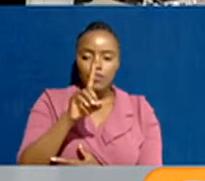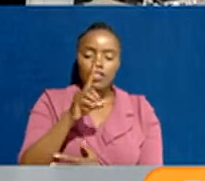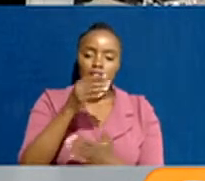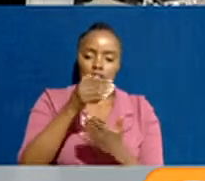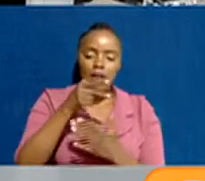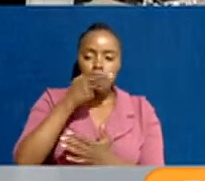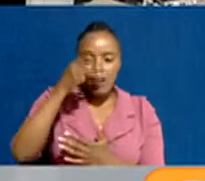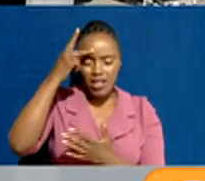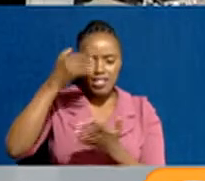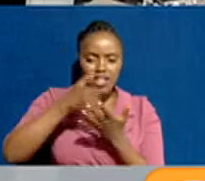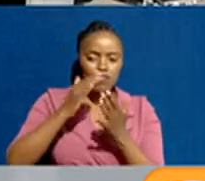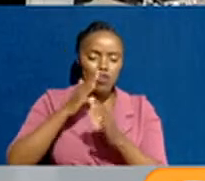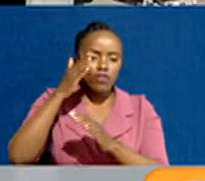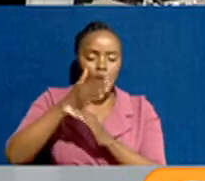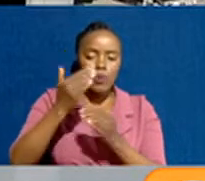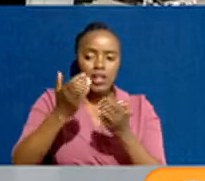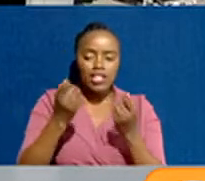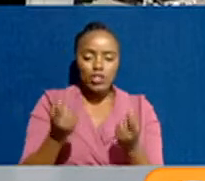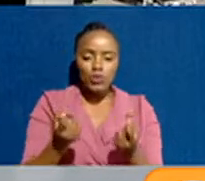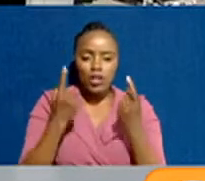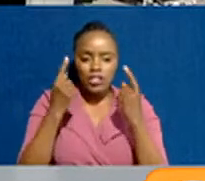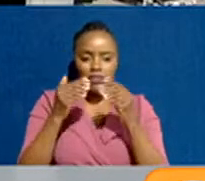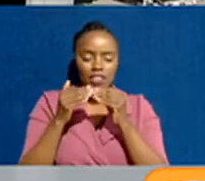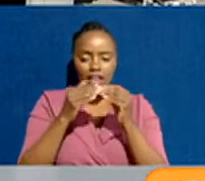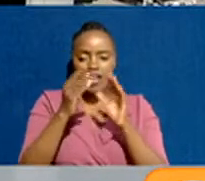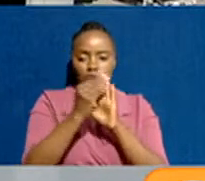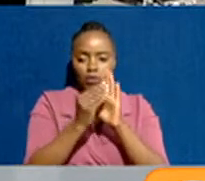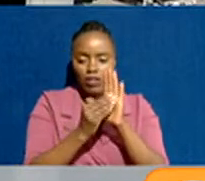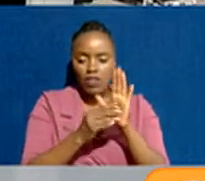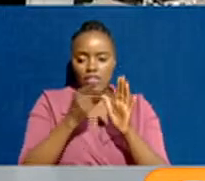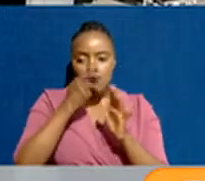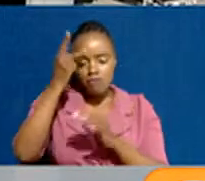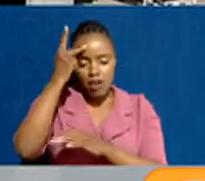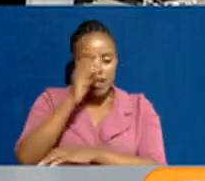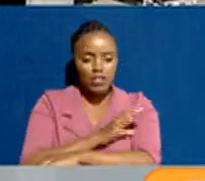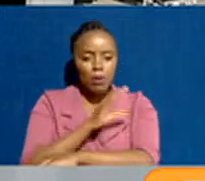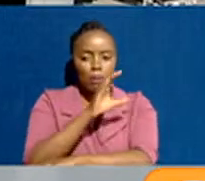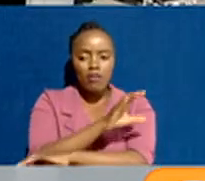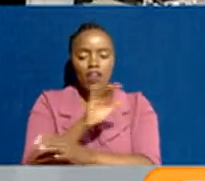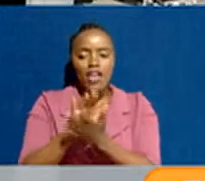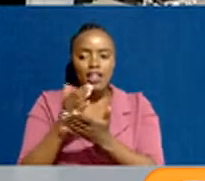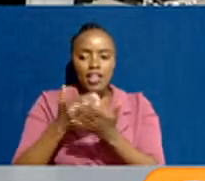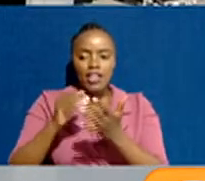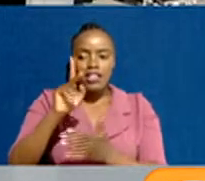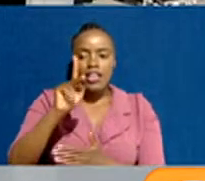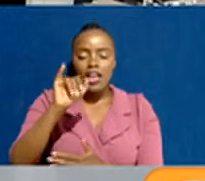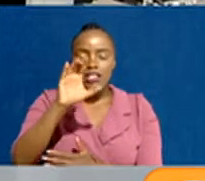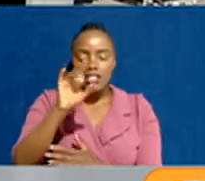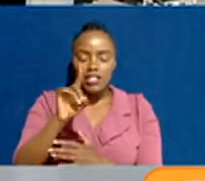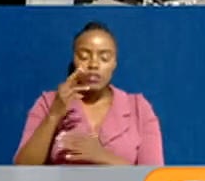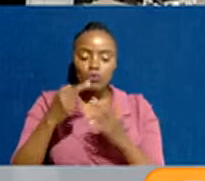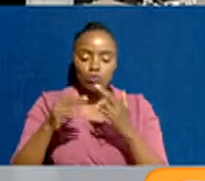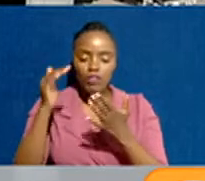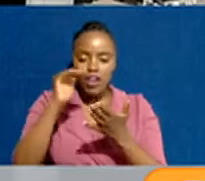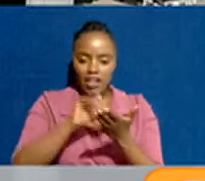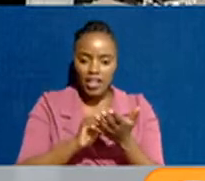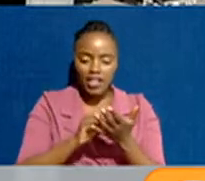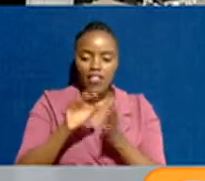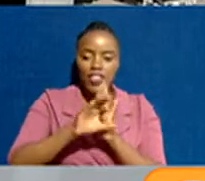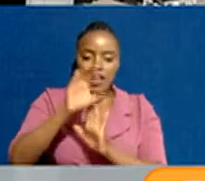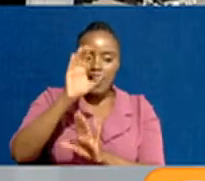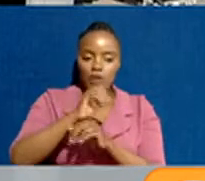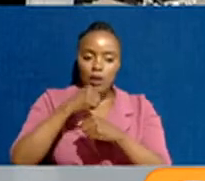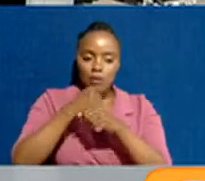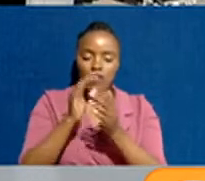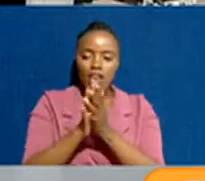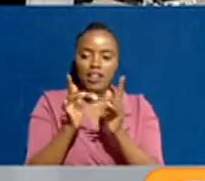are over-involved. There's need to understand the guiding principles on parental empowerment and engagement. KICD to relook at the curriculum design that may